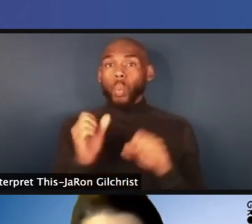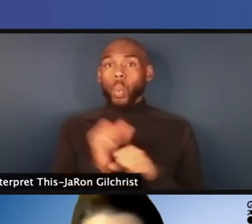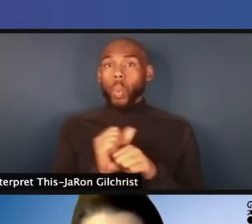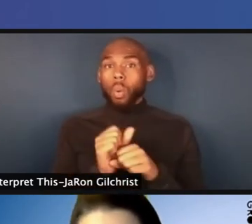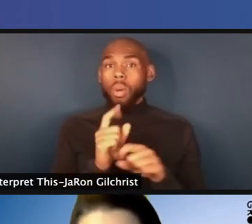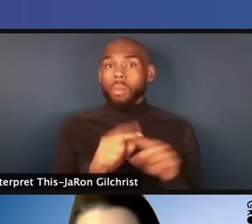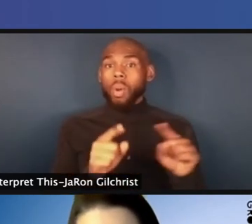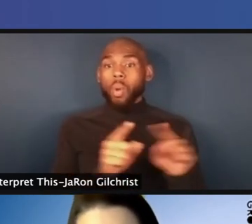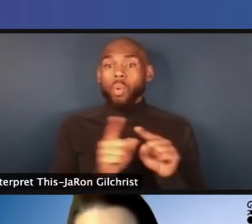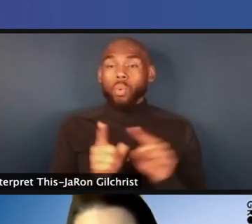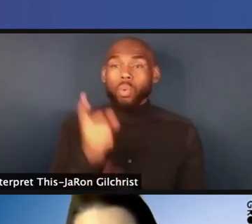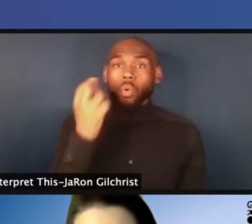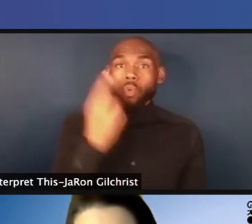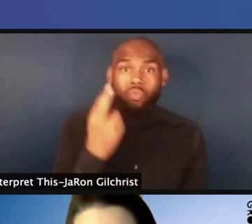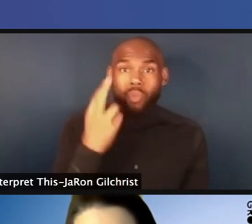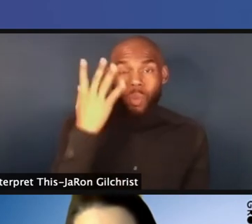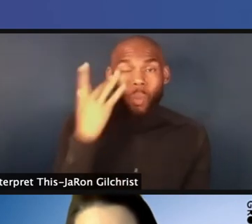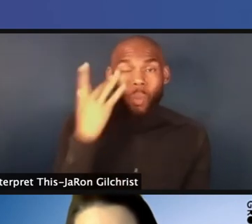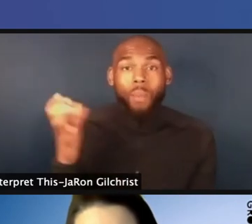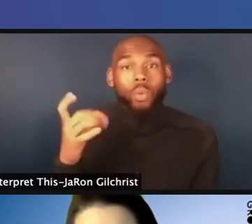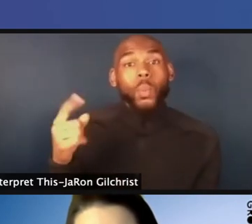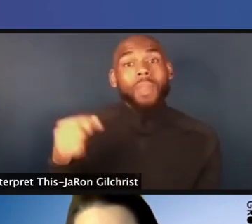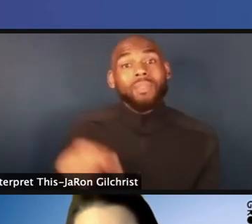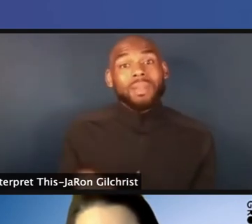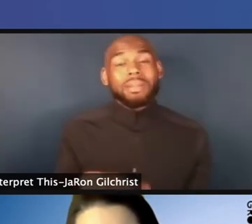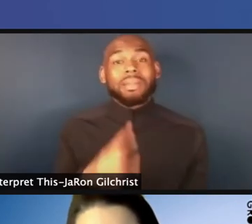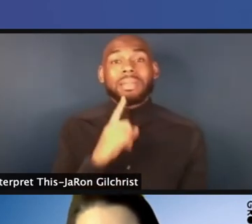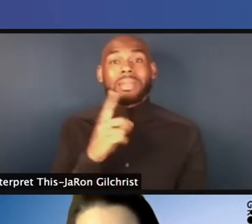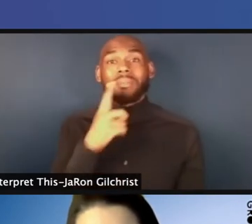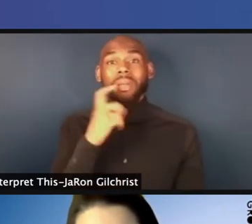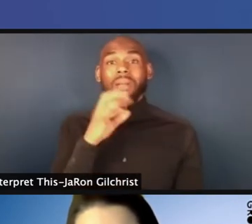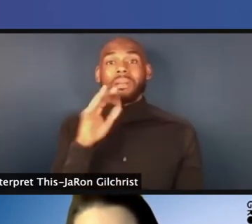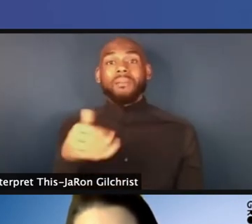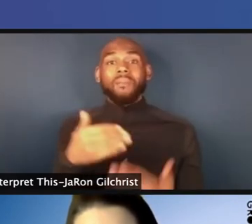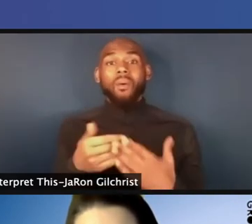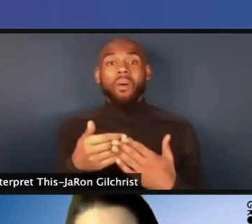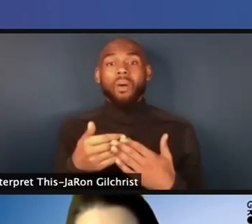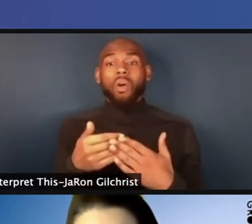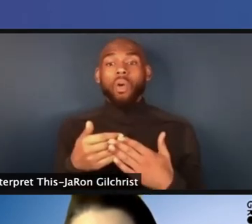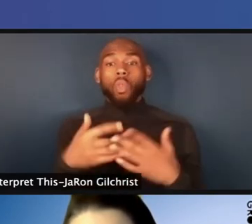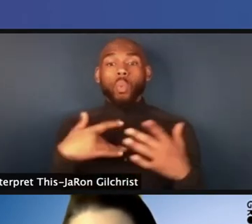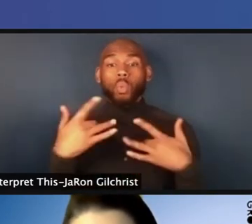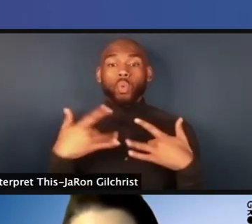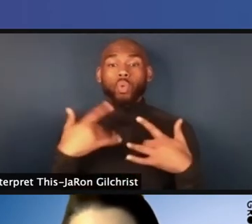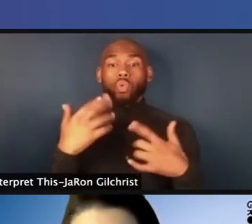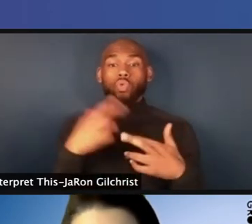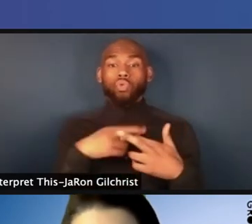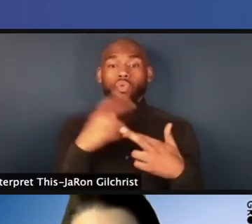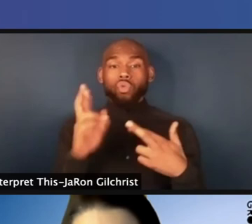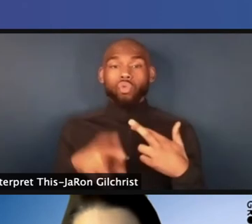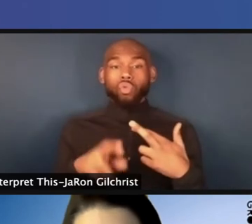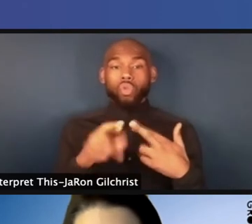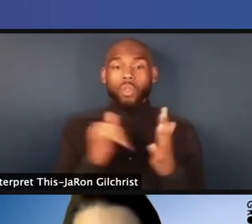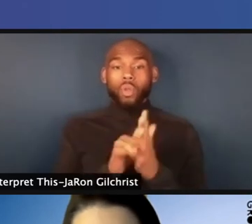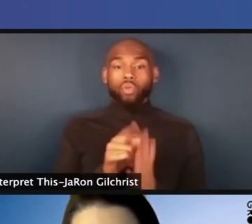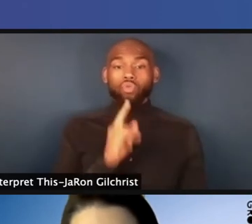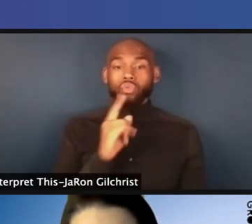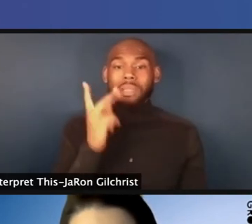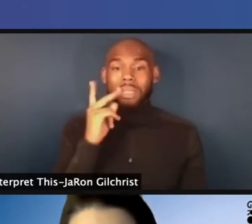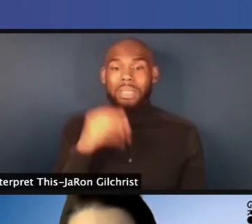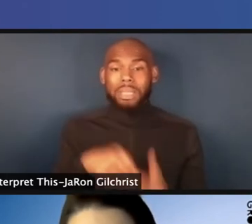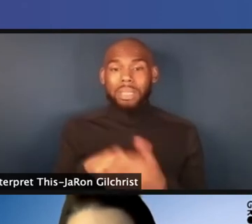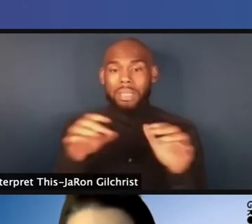like, the reason we're doing this is because of all of the, is because of all the joy that results when in those moments where you really see it in action and it's